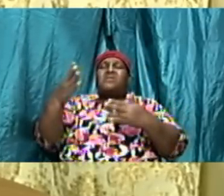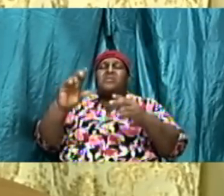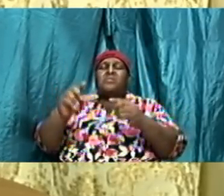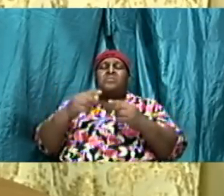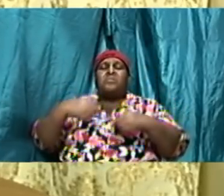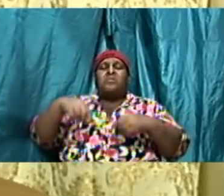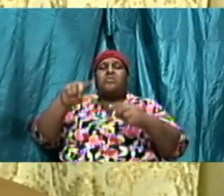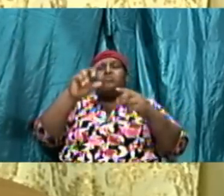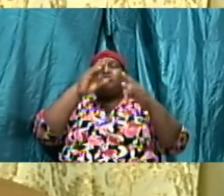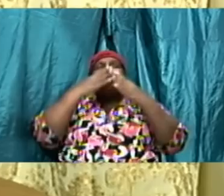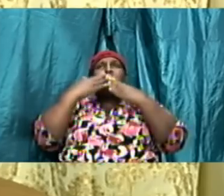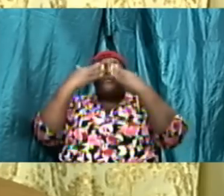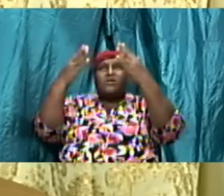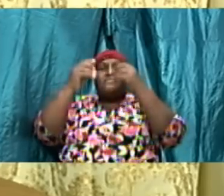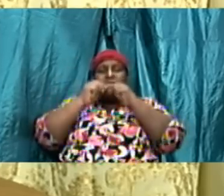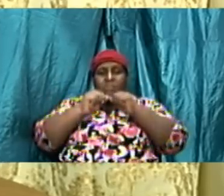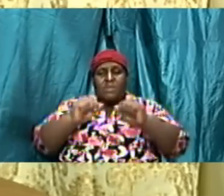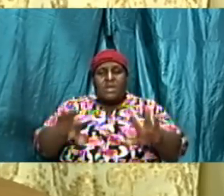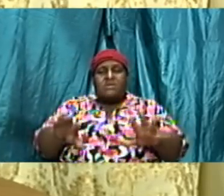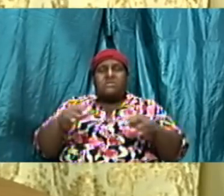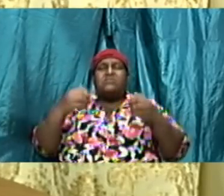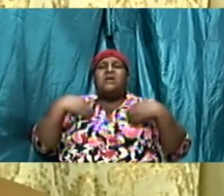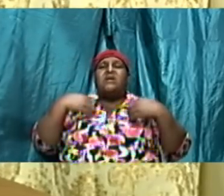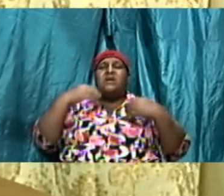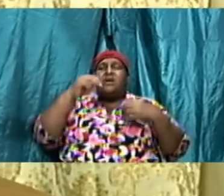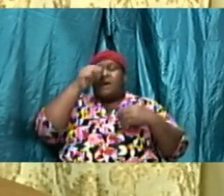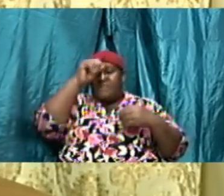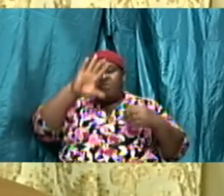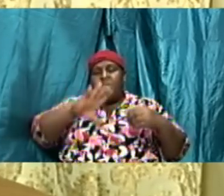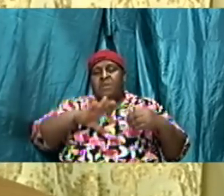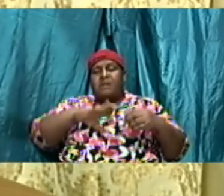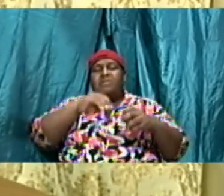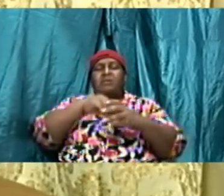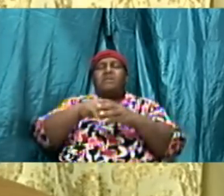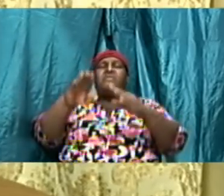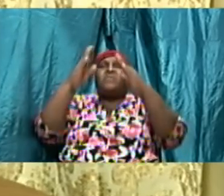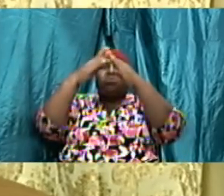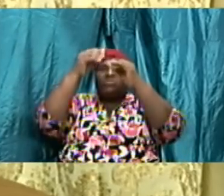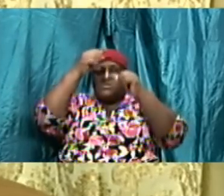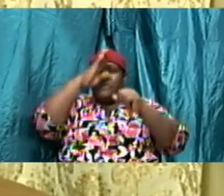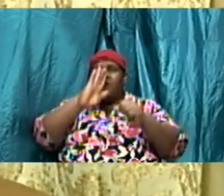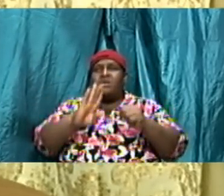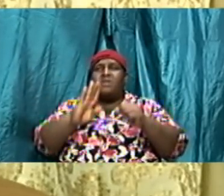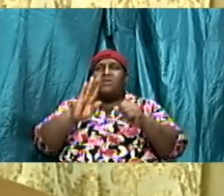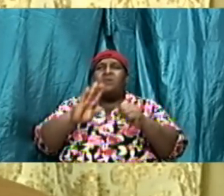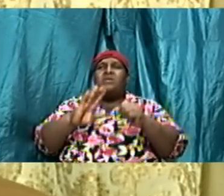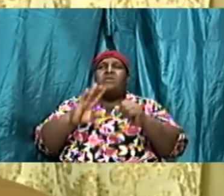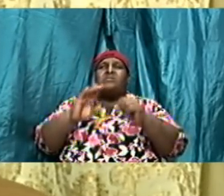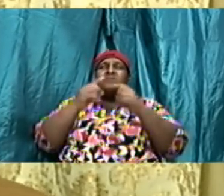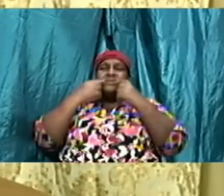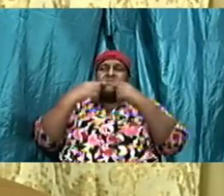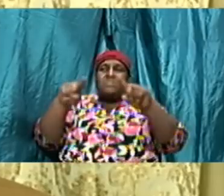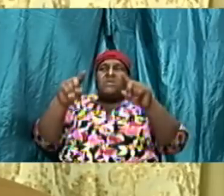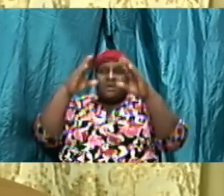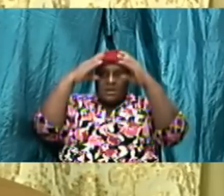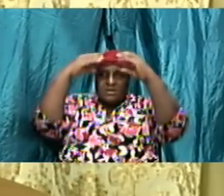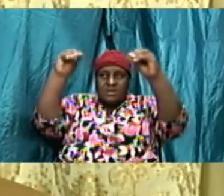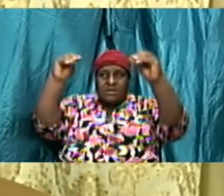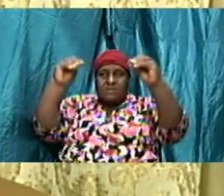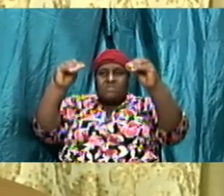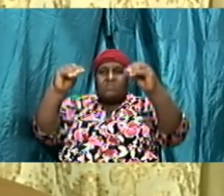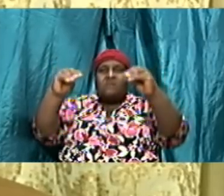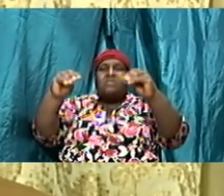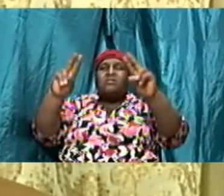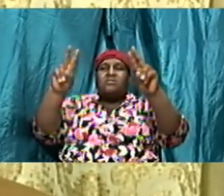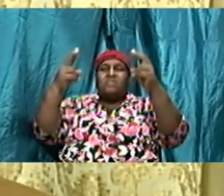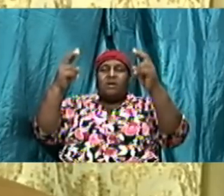men of God in the house who can deliver and teach the subject with such clarity. Praise God.